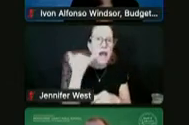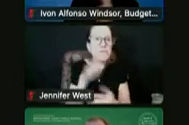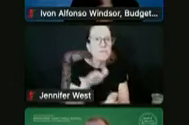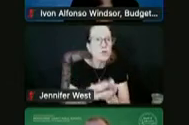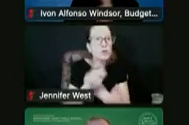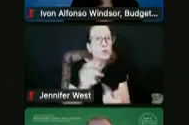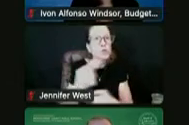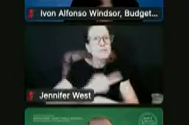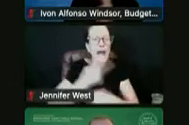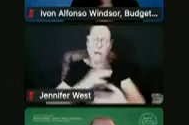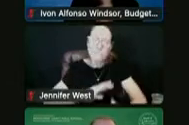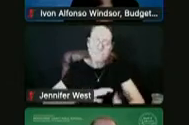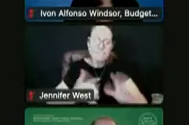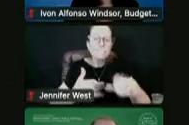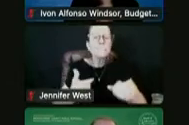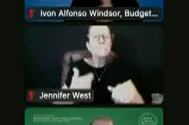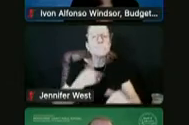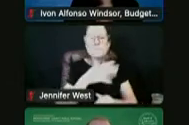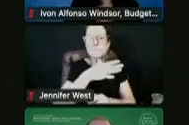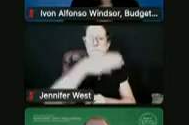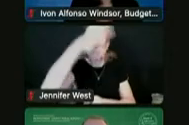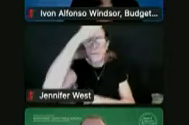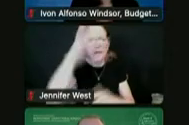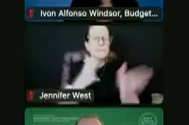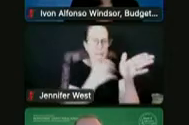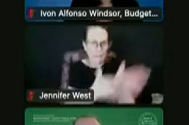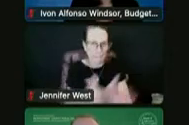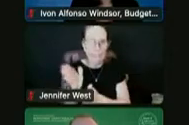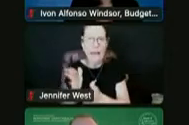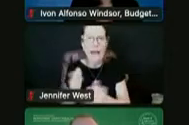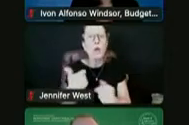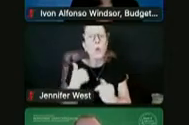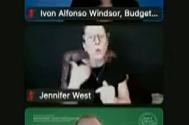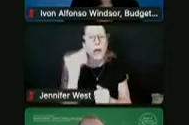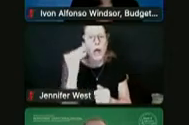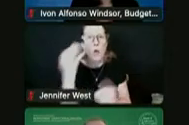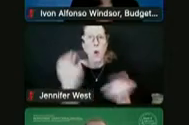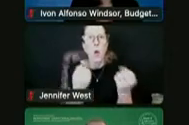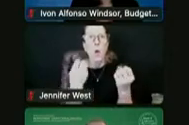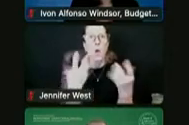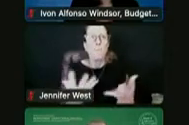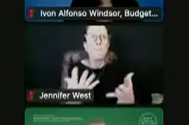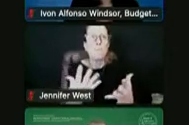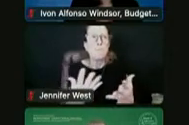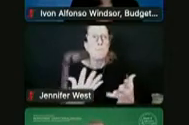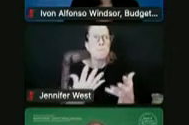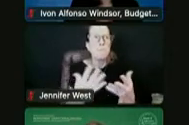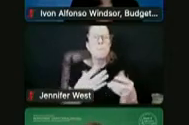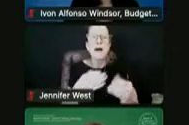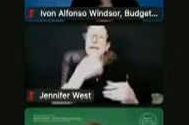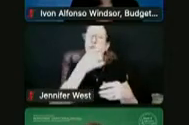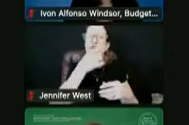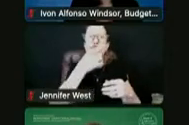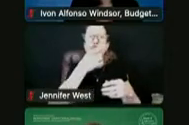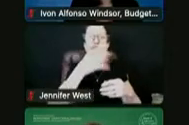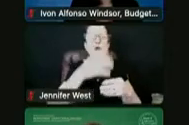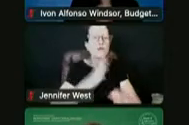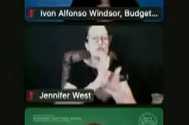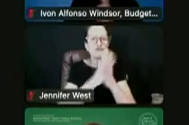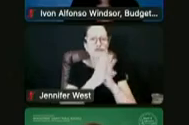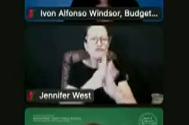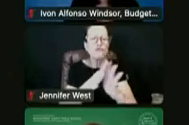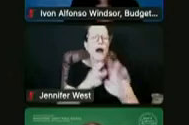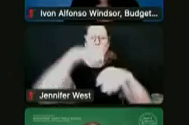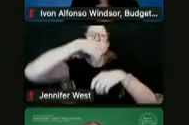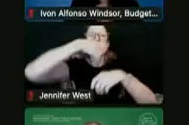our parents can plan for it. And so that was the information that we had. We had a number of outages. Traffic lights were out throughout the county. And I have to say,